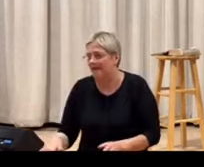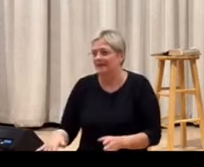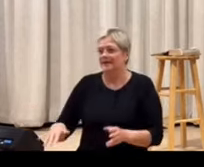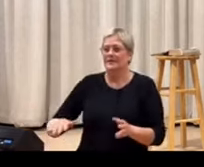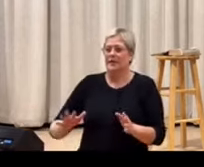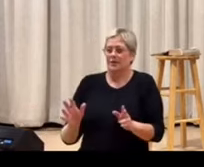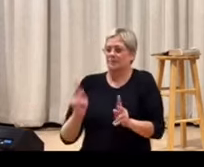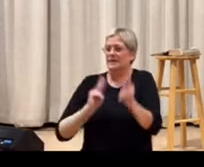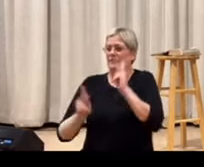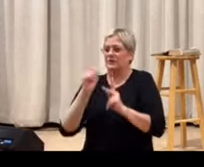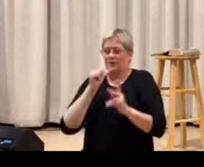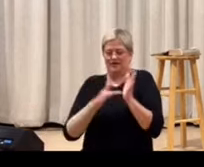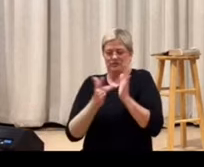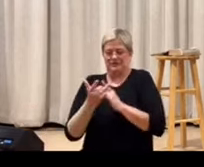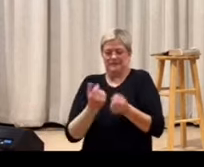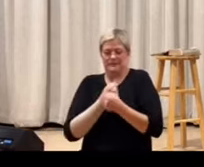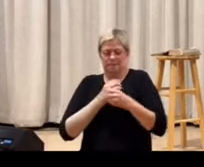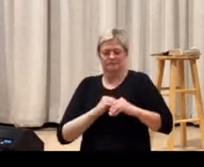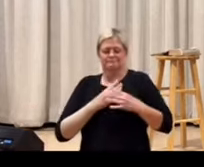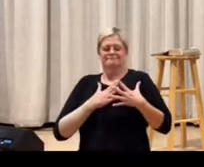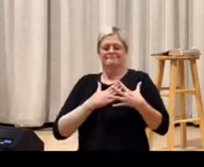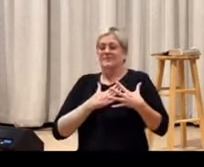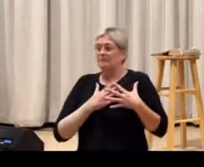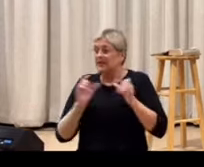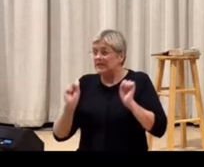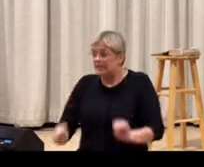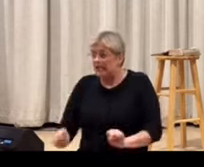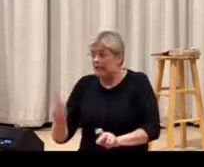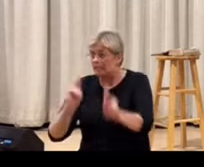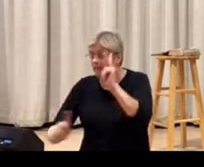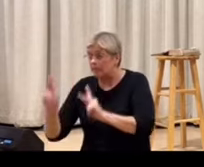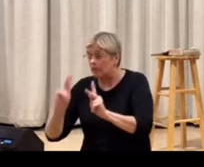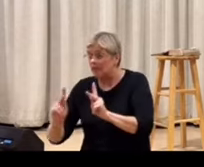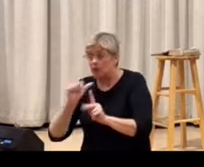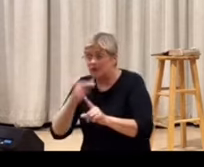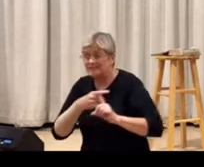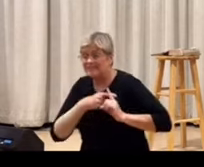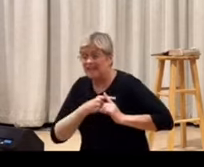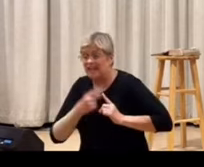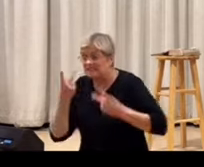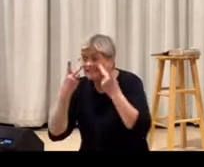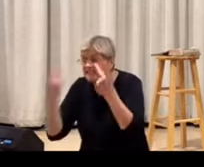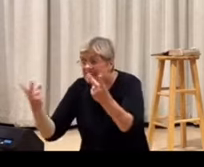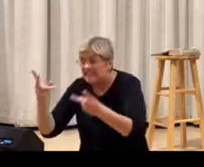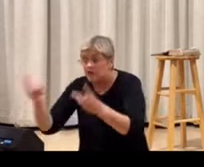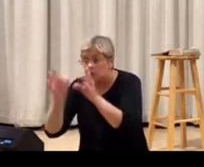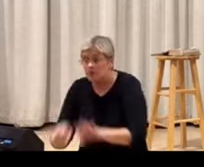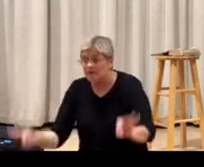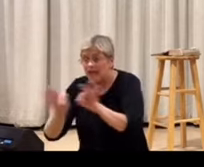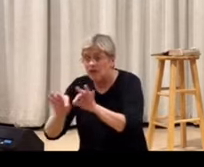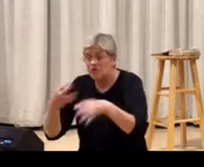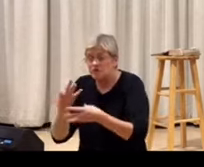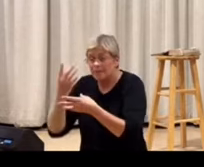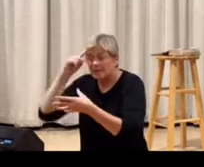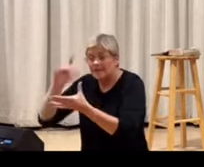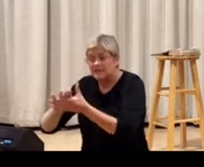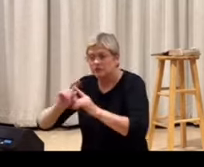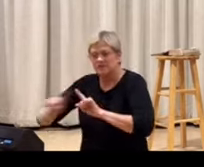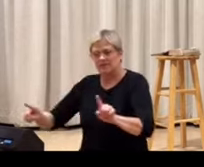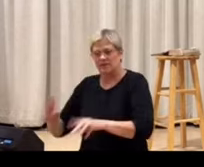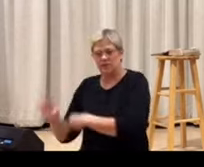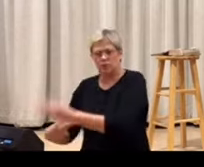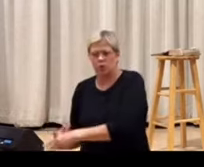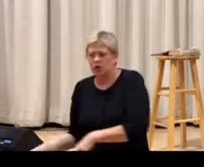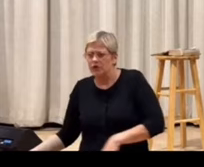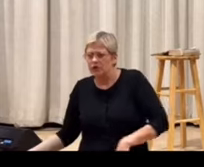Christ lit yet in their heart. But can they see it in the way that your values are different than what the world values? On